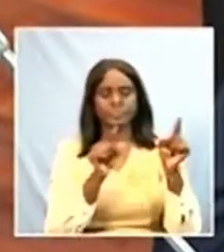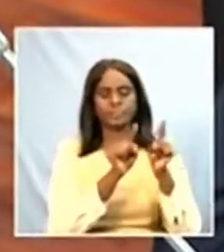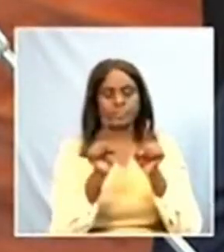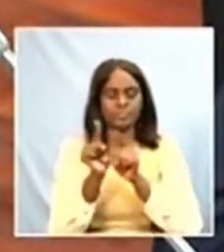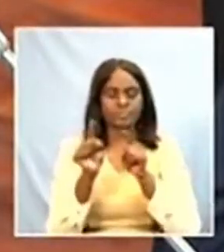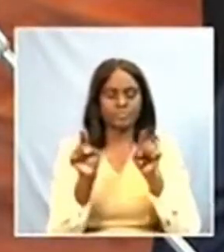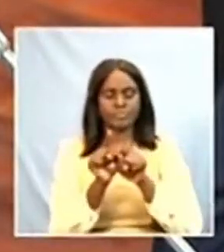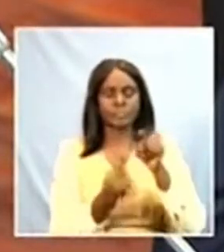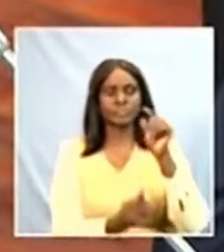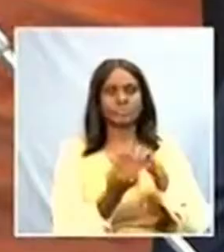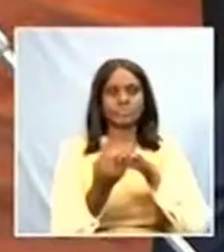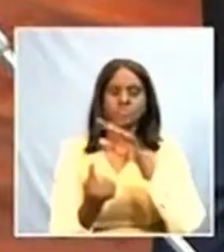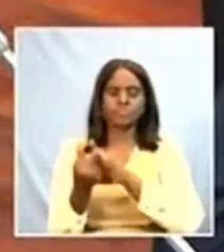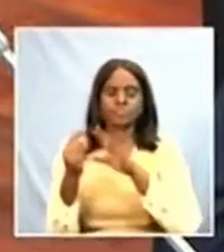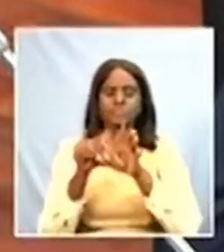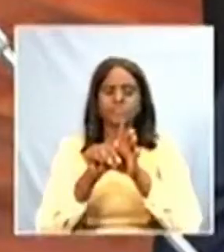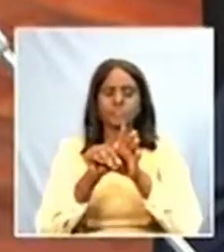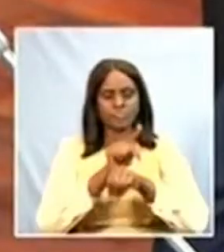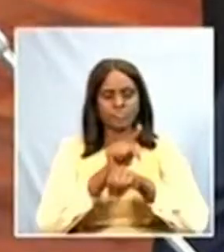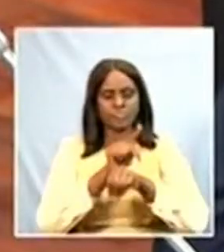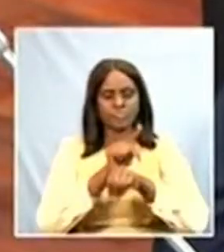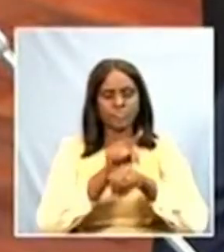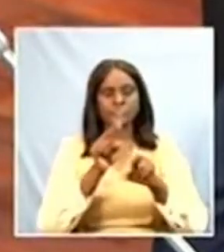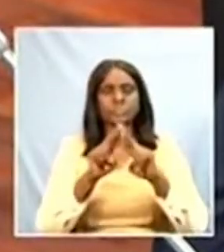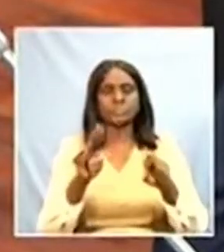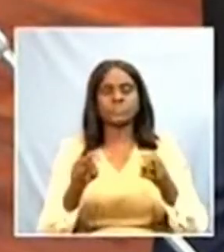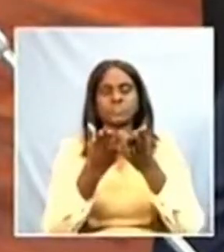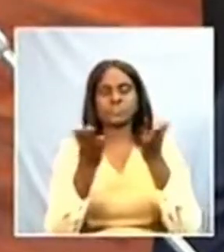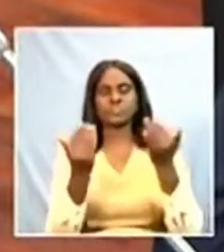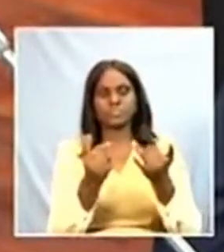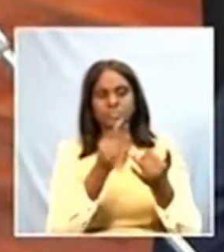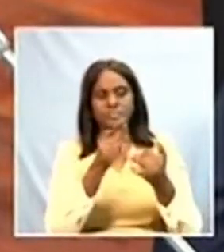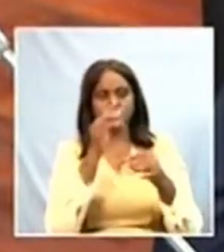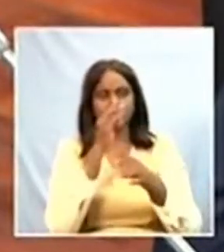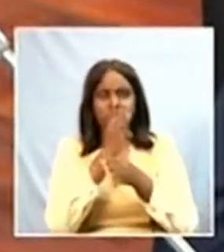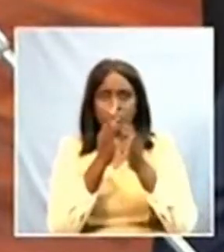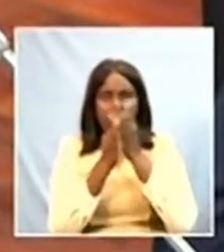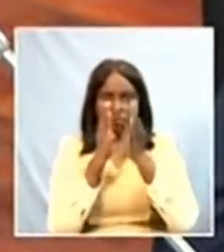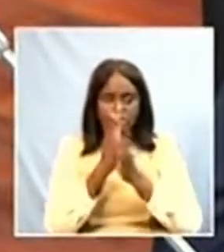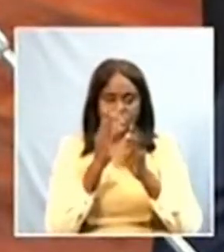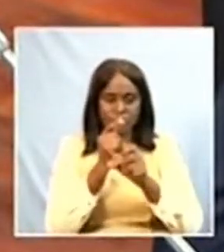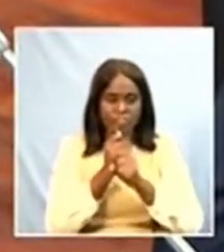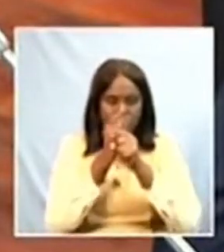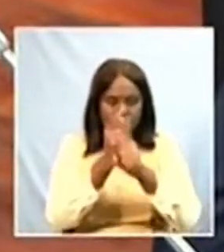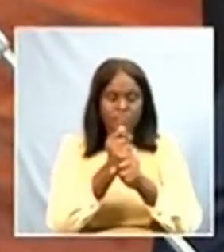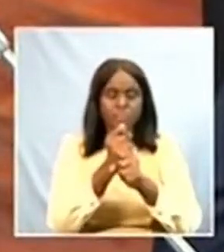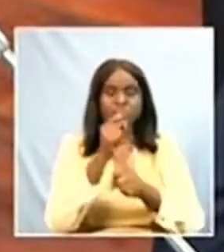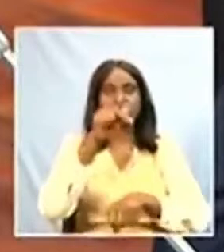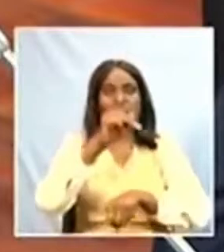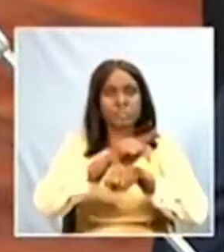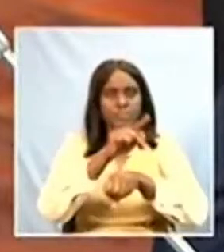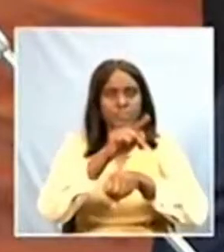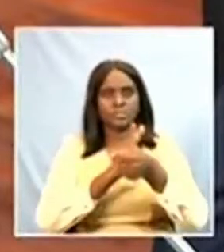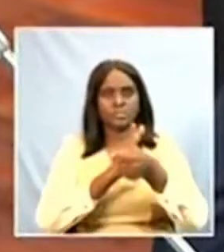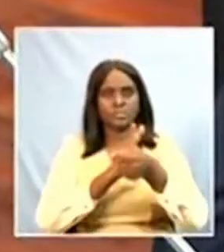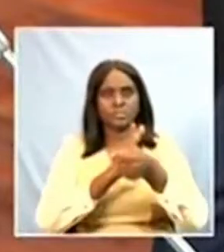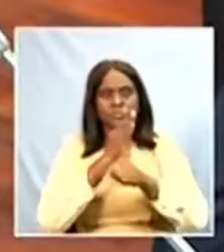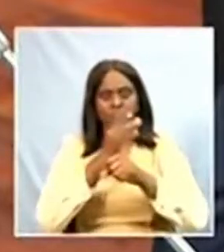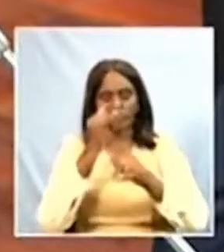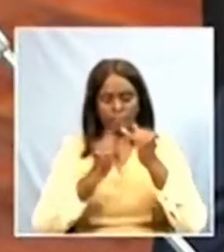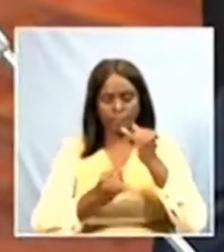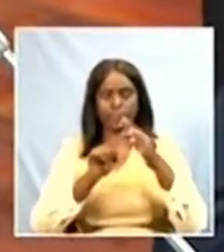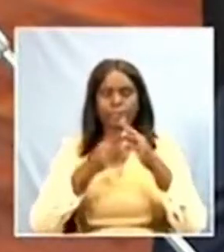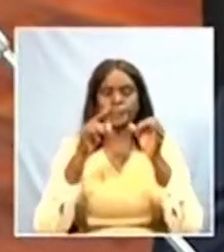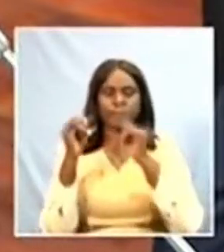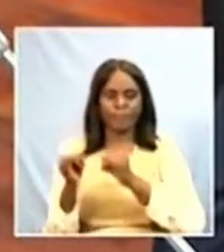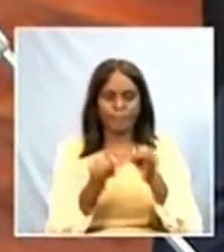the occurrence on this particular project, Chair, where a contractor has been successfully awarded a project, and then they start implementing, then all